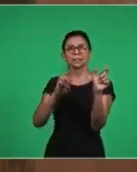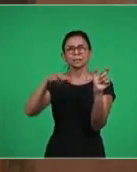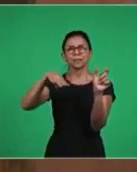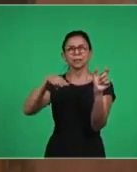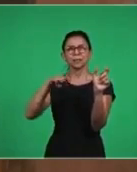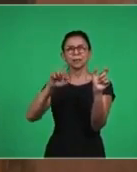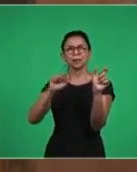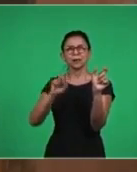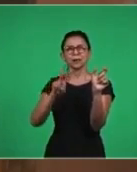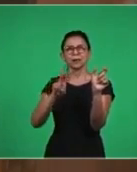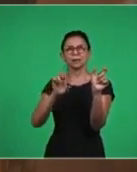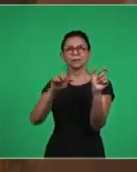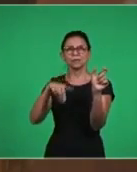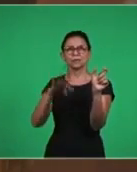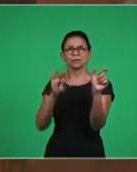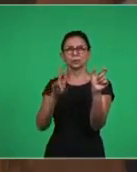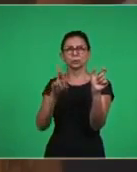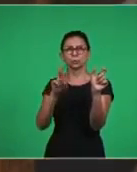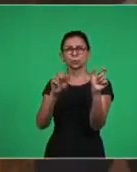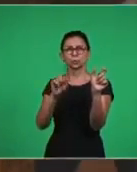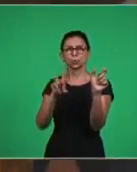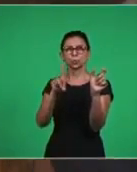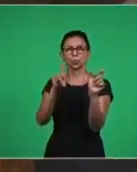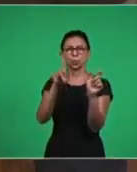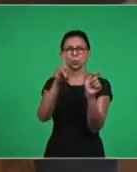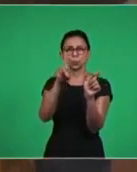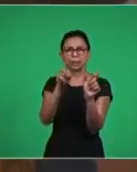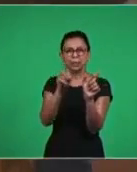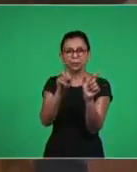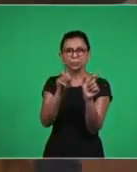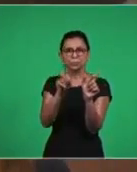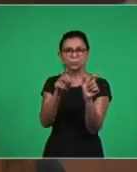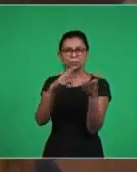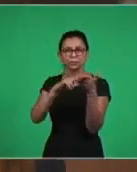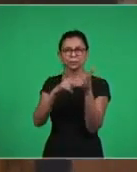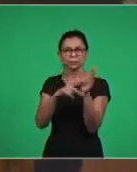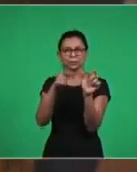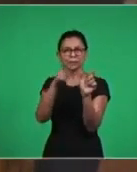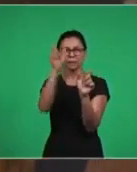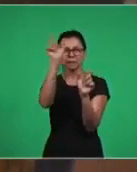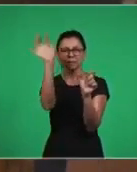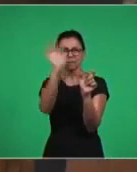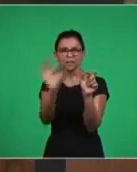the ones who are happy is related to salvation, is related to salvation.